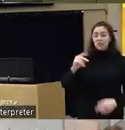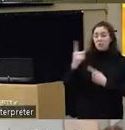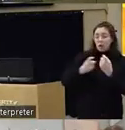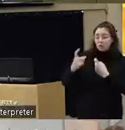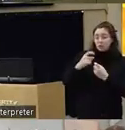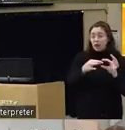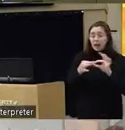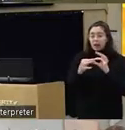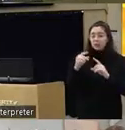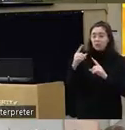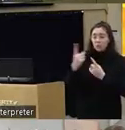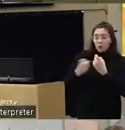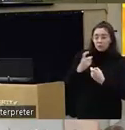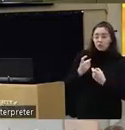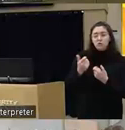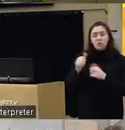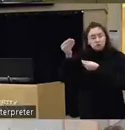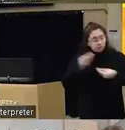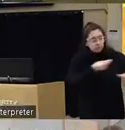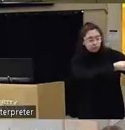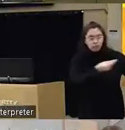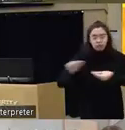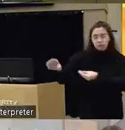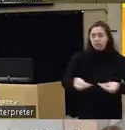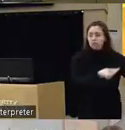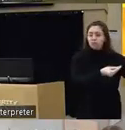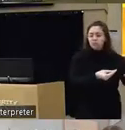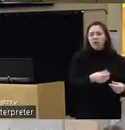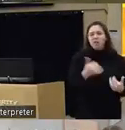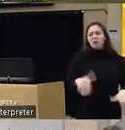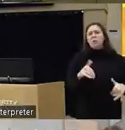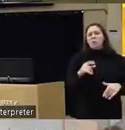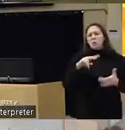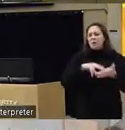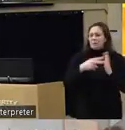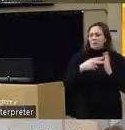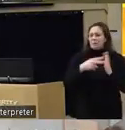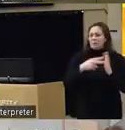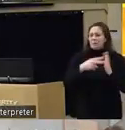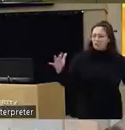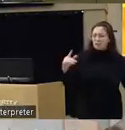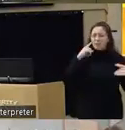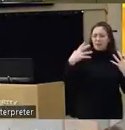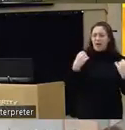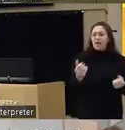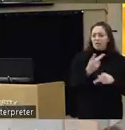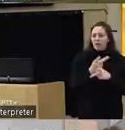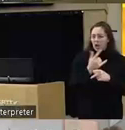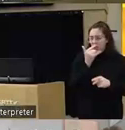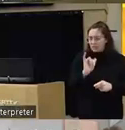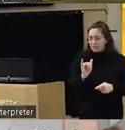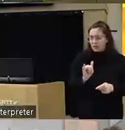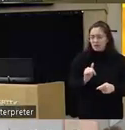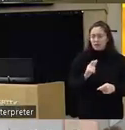is interesting because it shows you just how diverse the landscape is of mental health care and that it's hard to know who